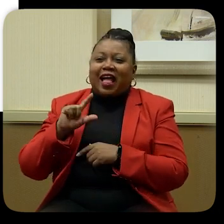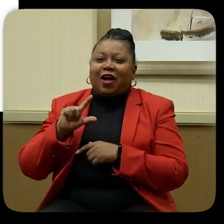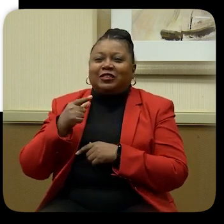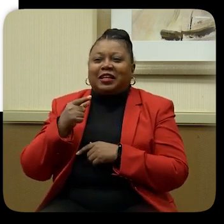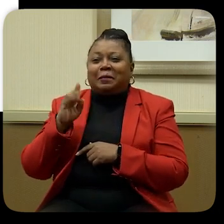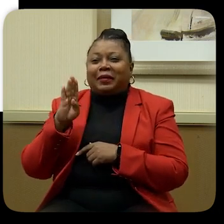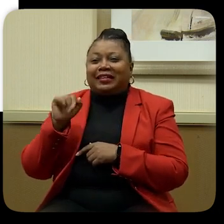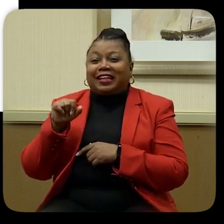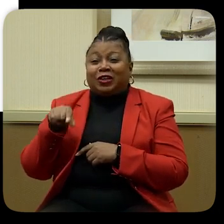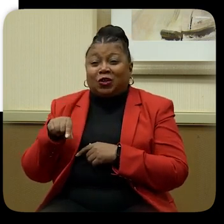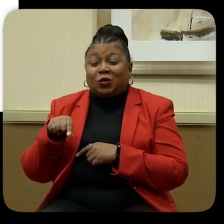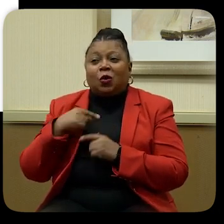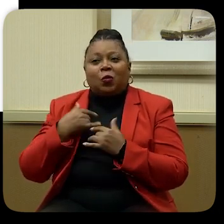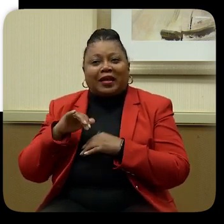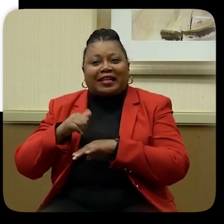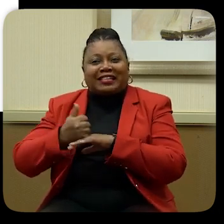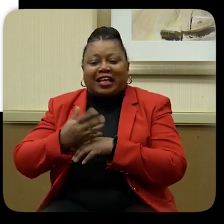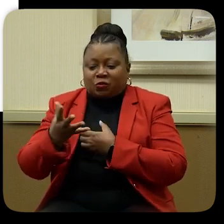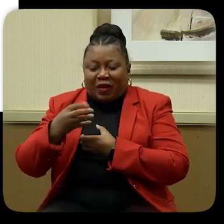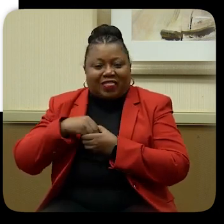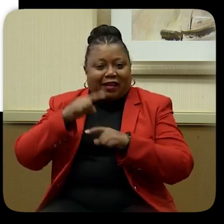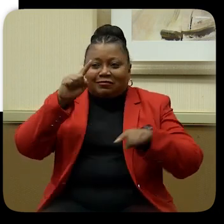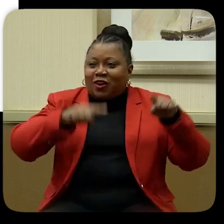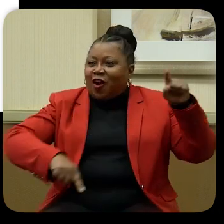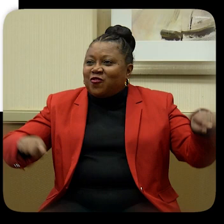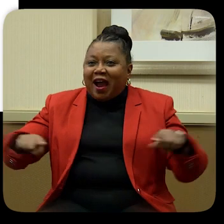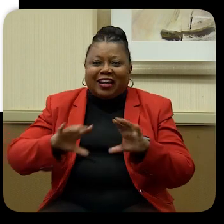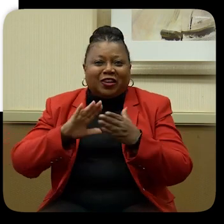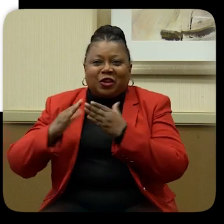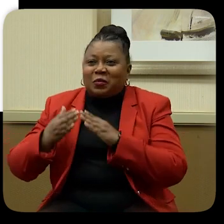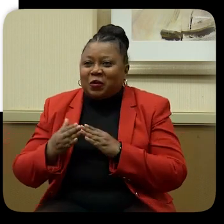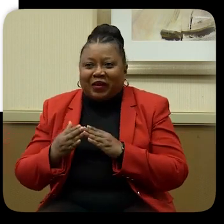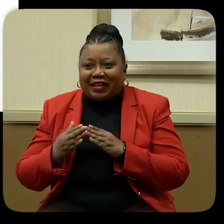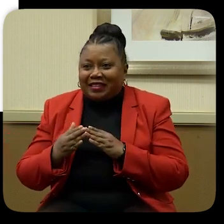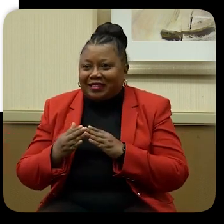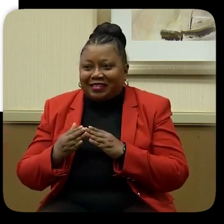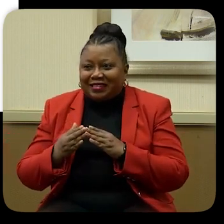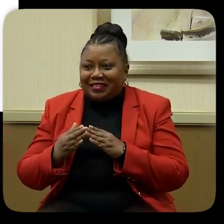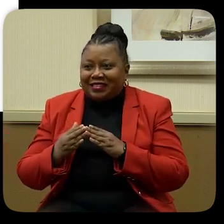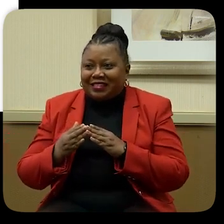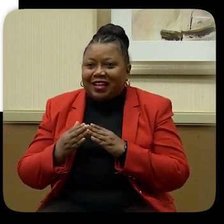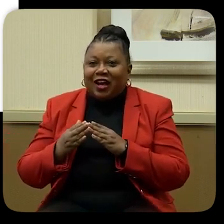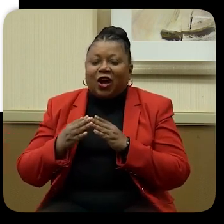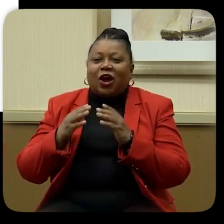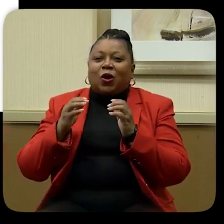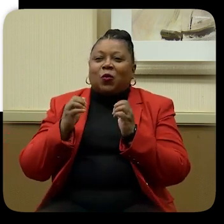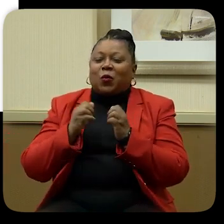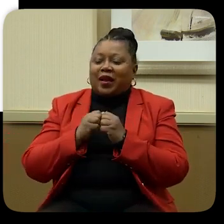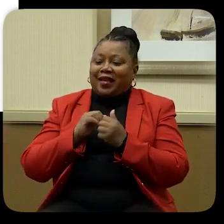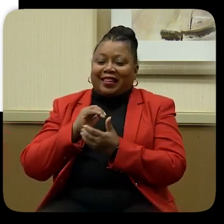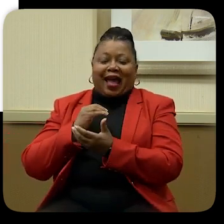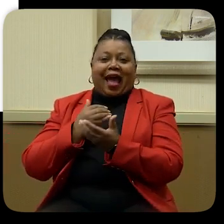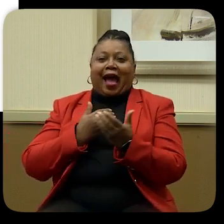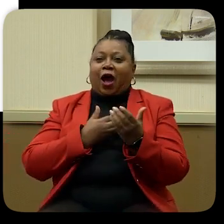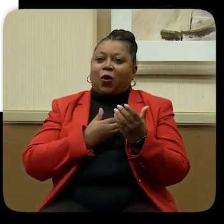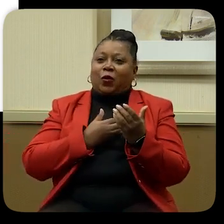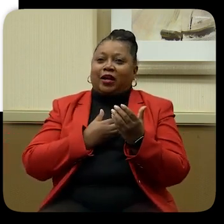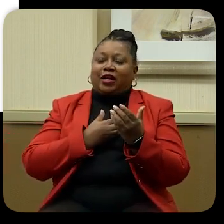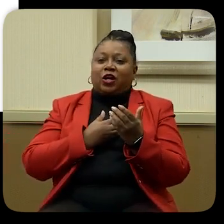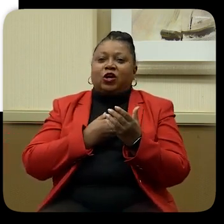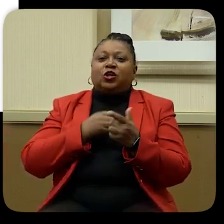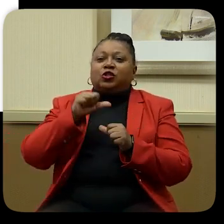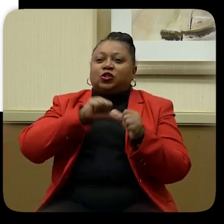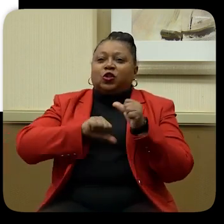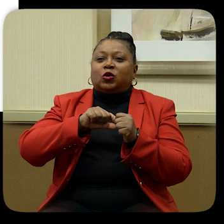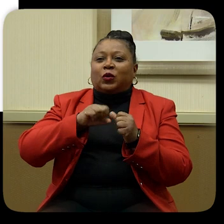LGBTQ people, we exist within all communities with our